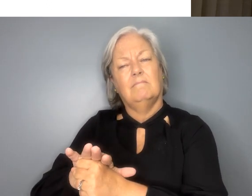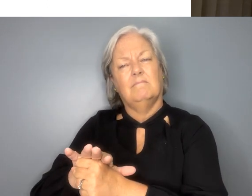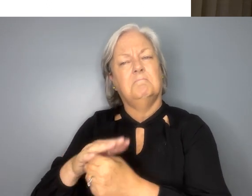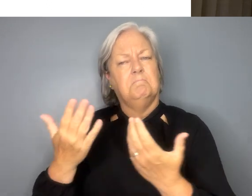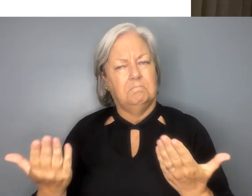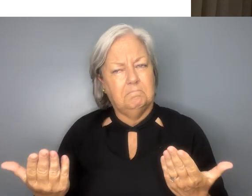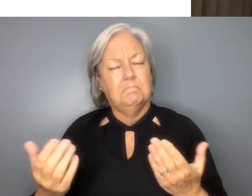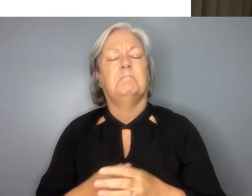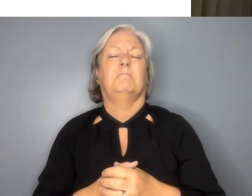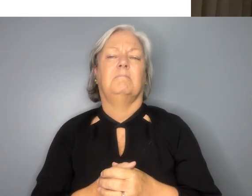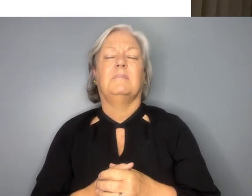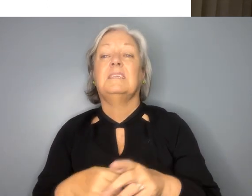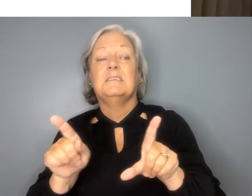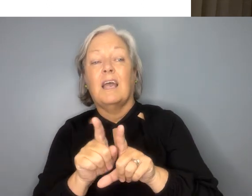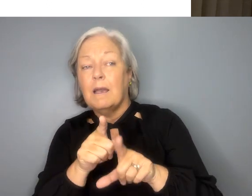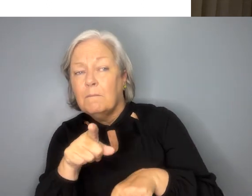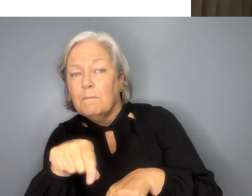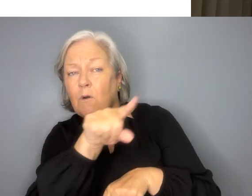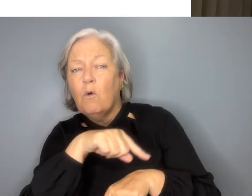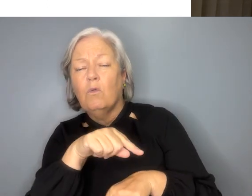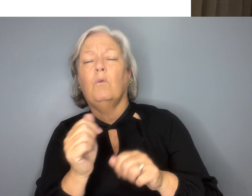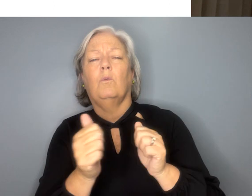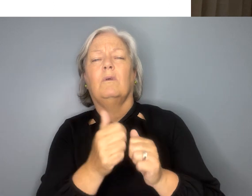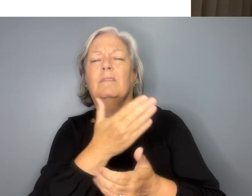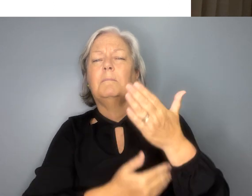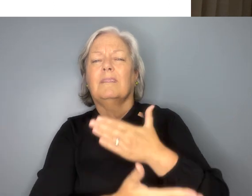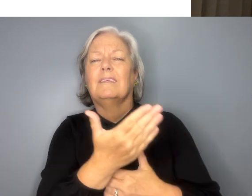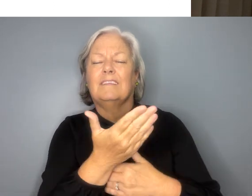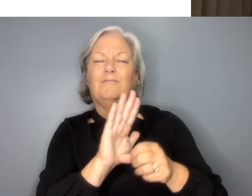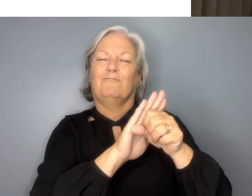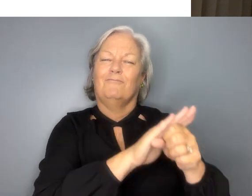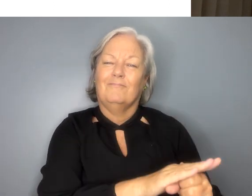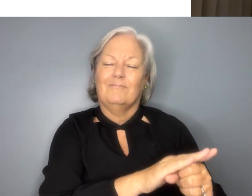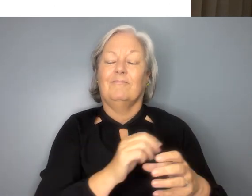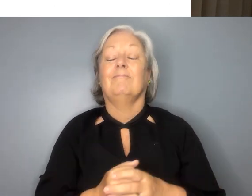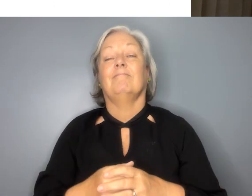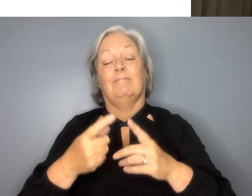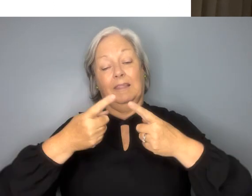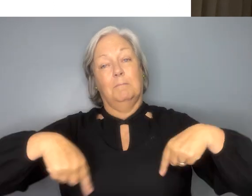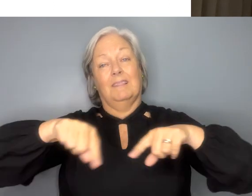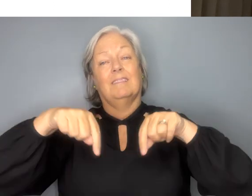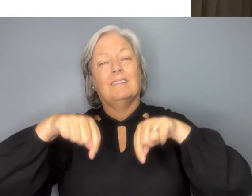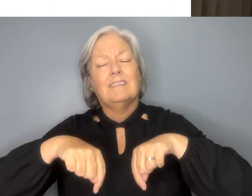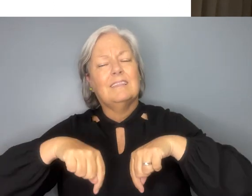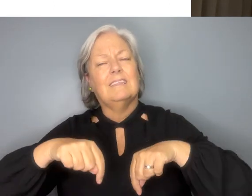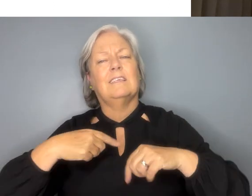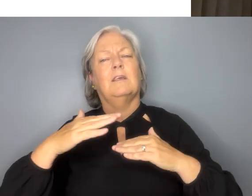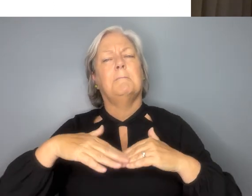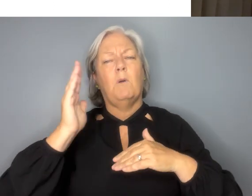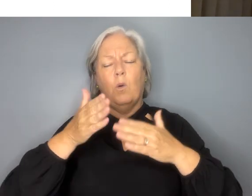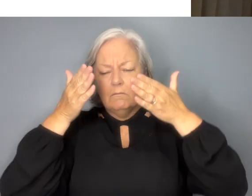to impairment, in the same way as other people with disabilities. The committee has more